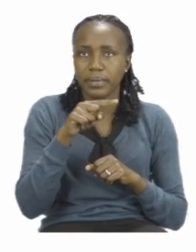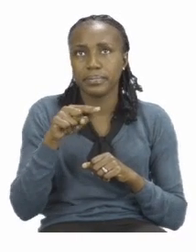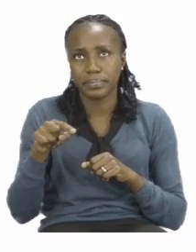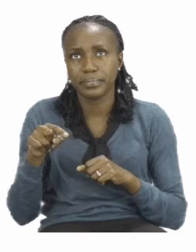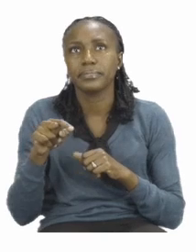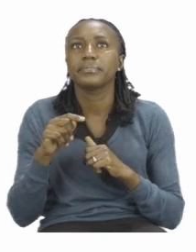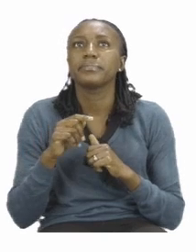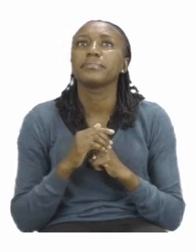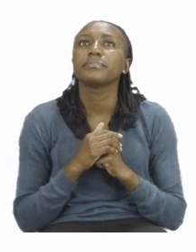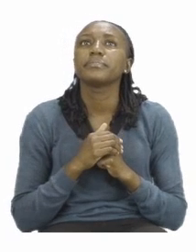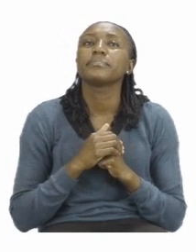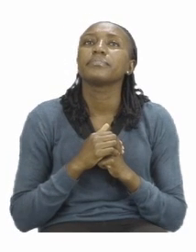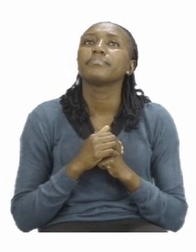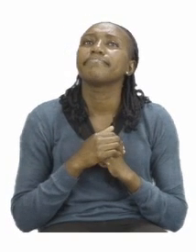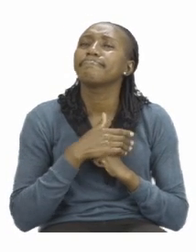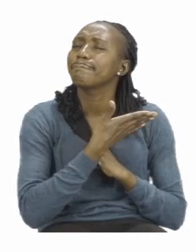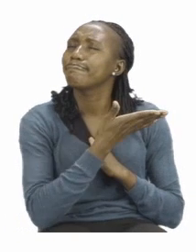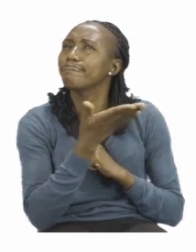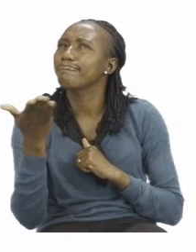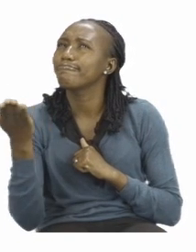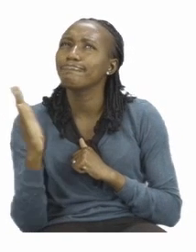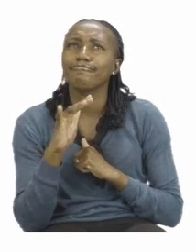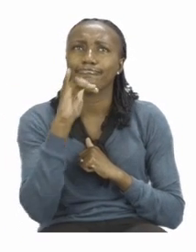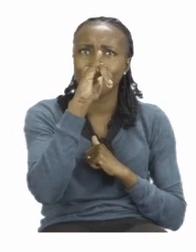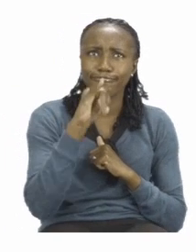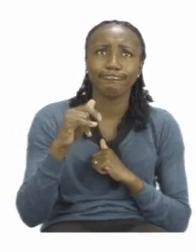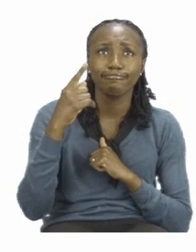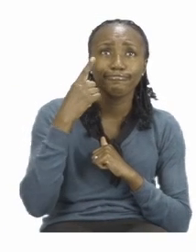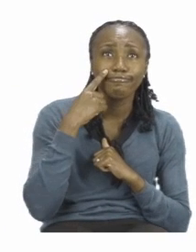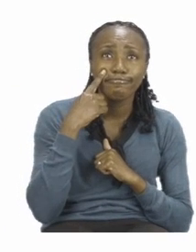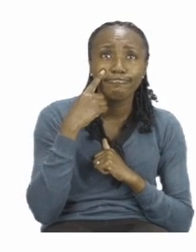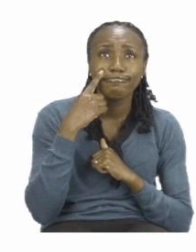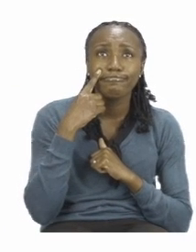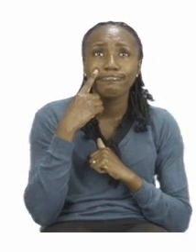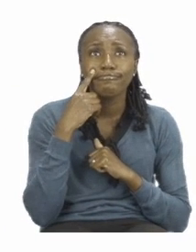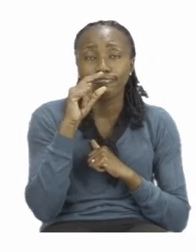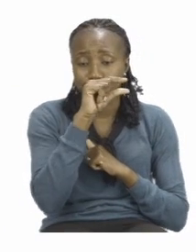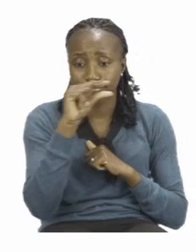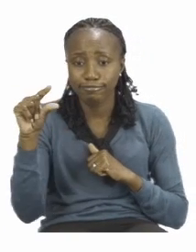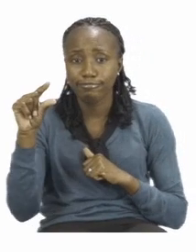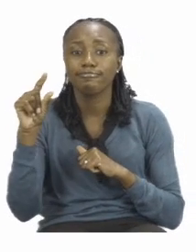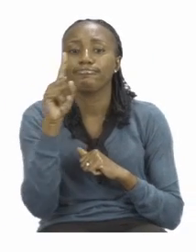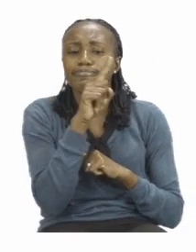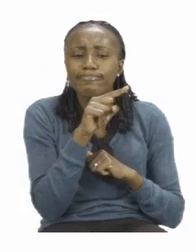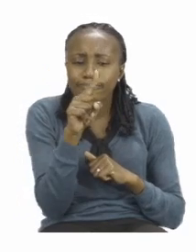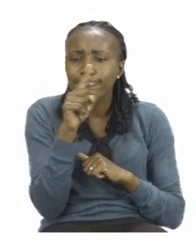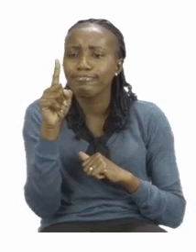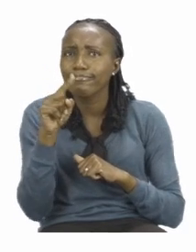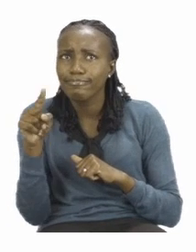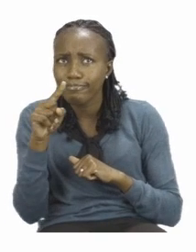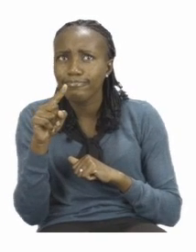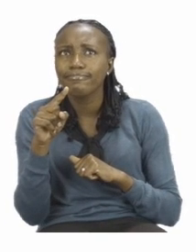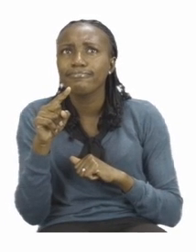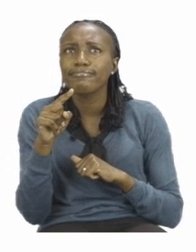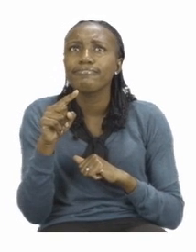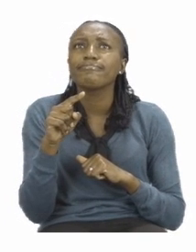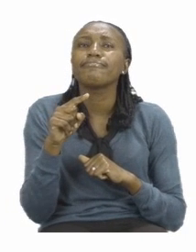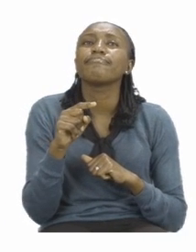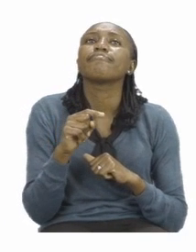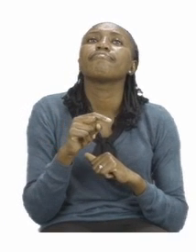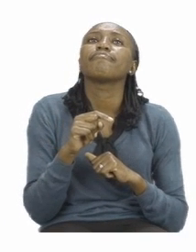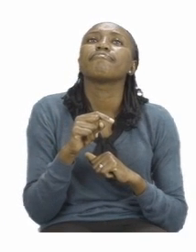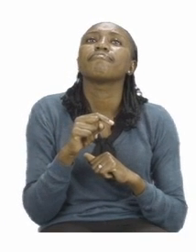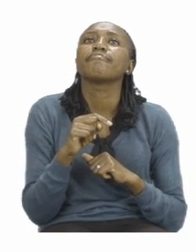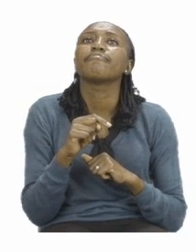to circle all the Y that we can see in the sentence. Then we are going to not only